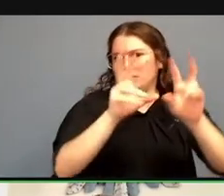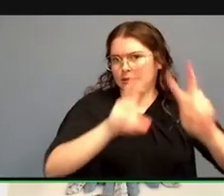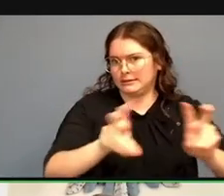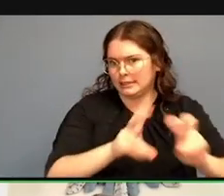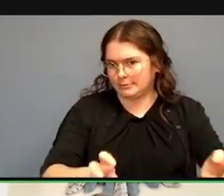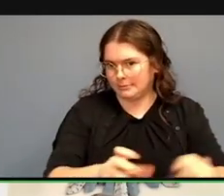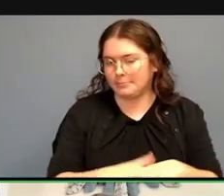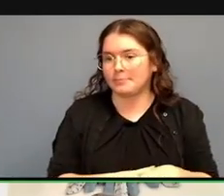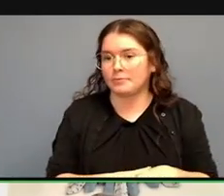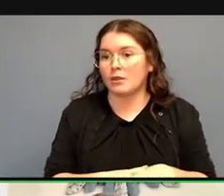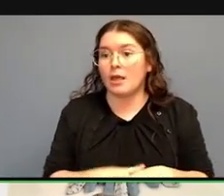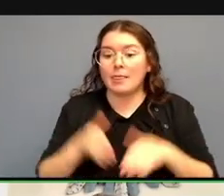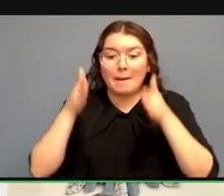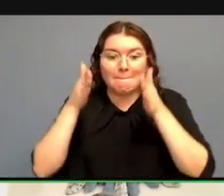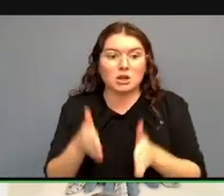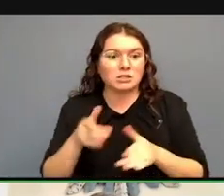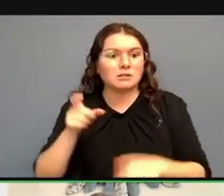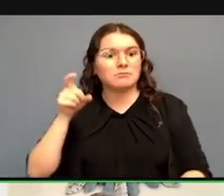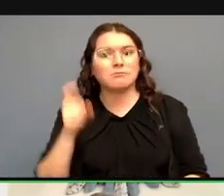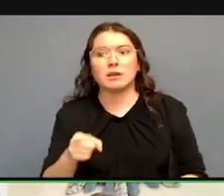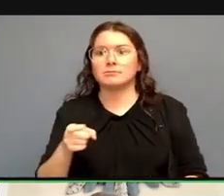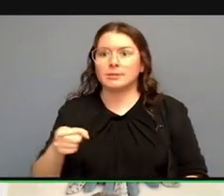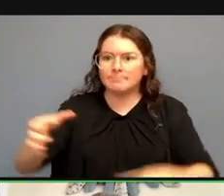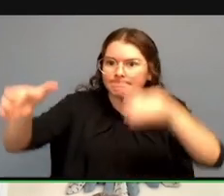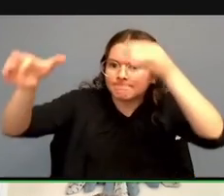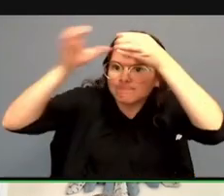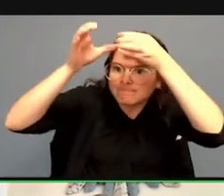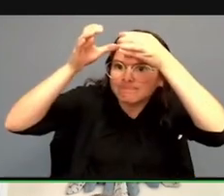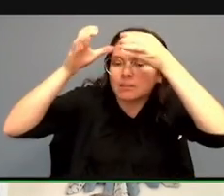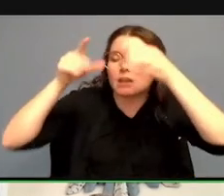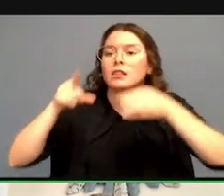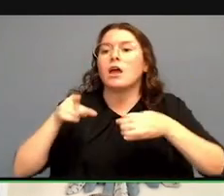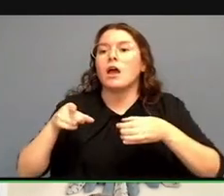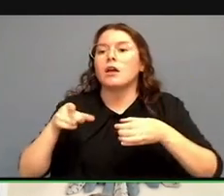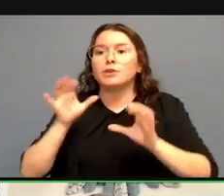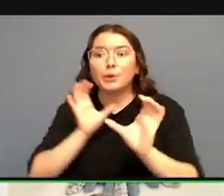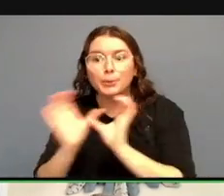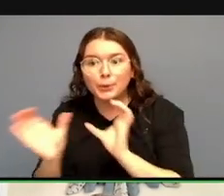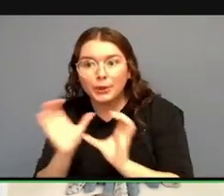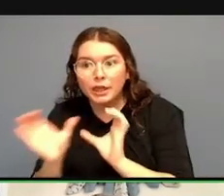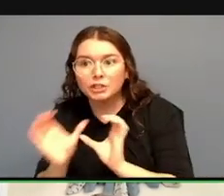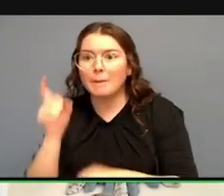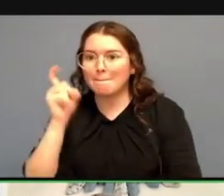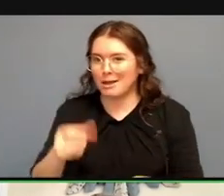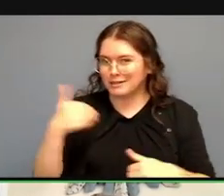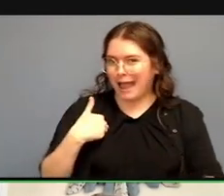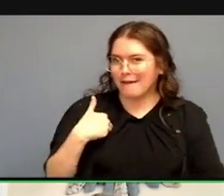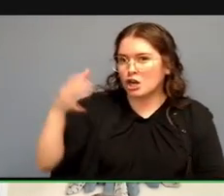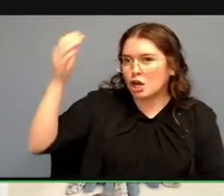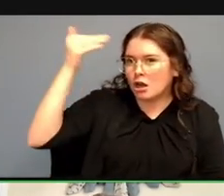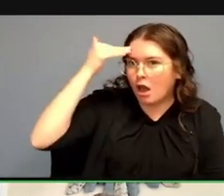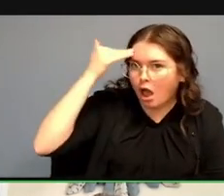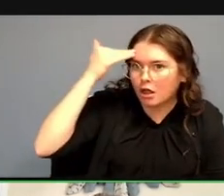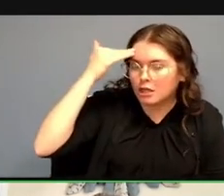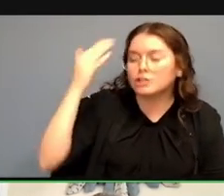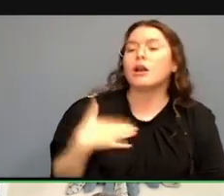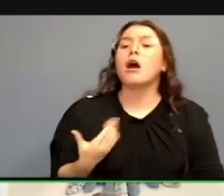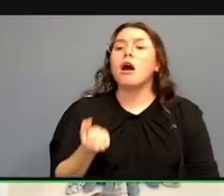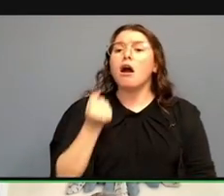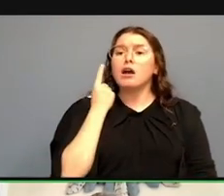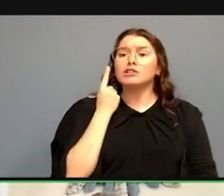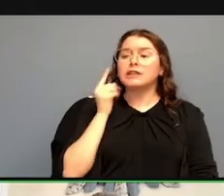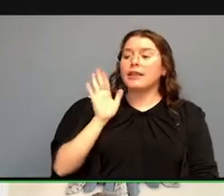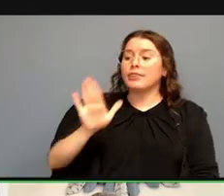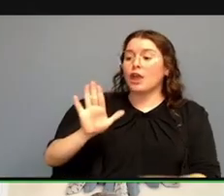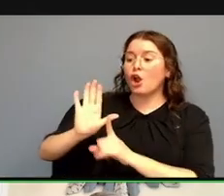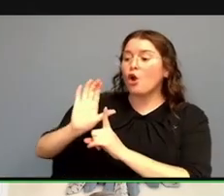must be competent in the mode of communication and must have knowledge and understanding of the student's